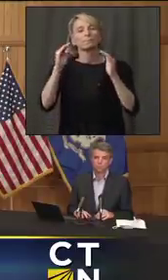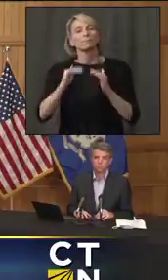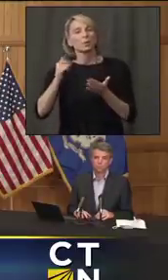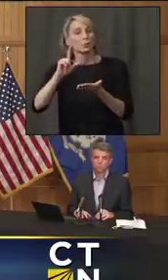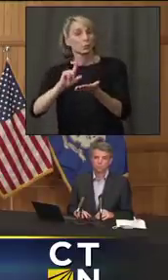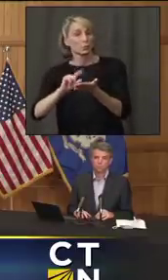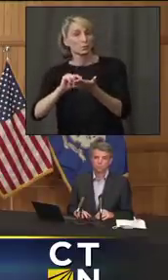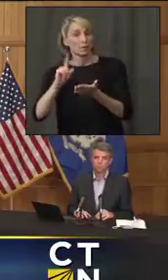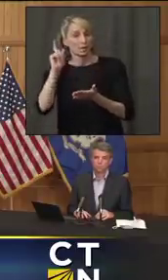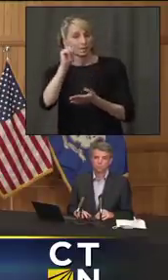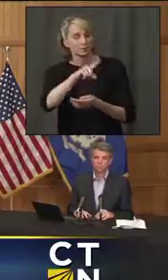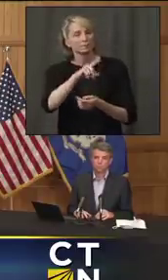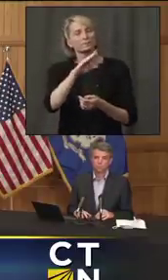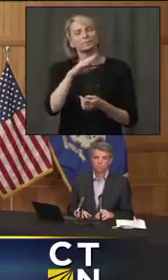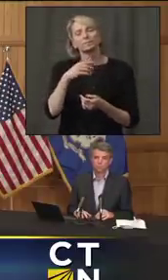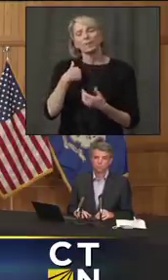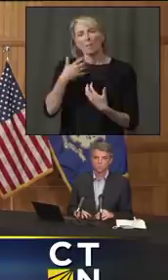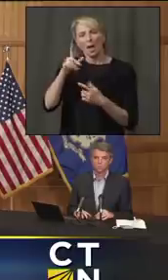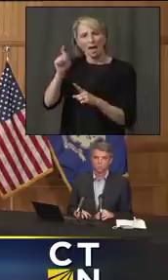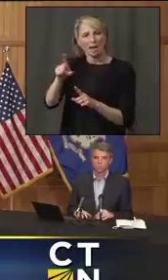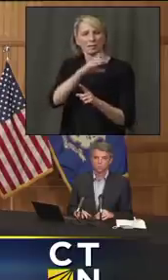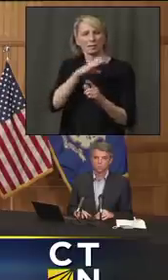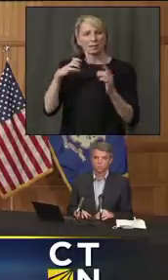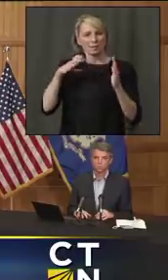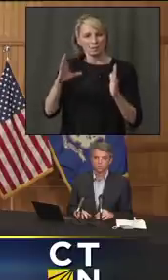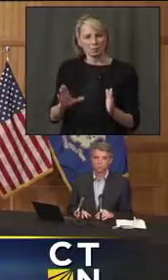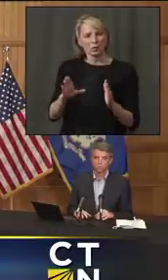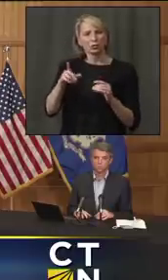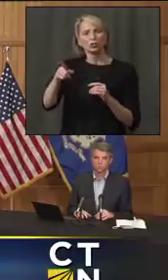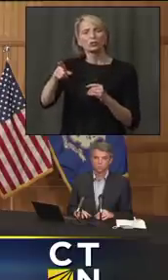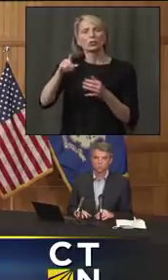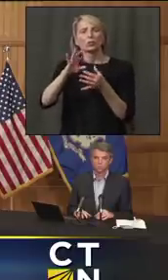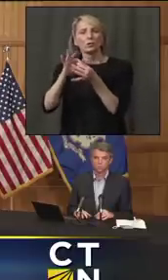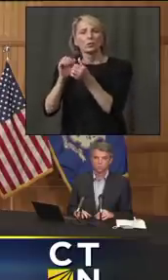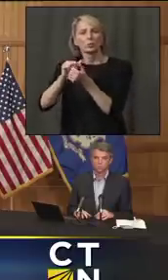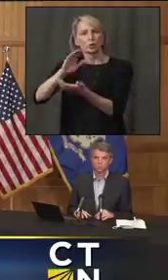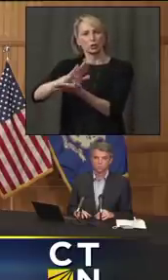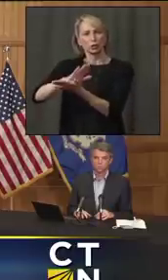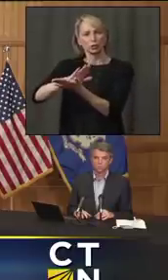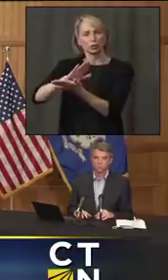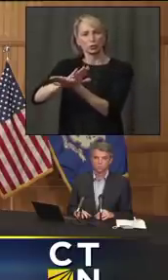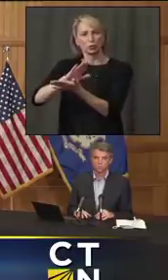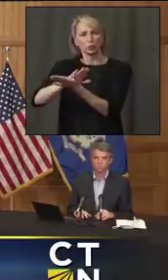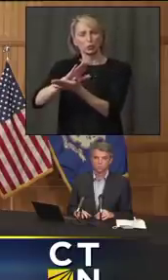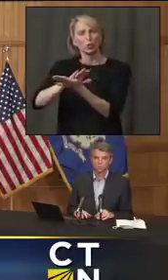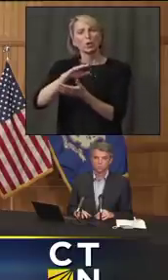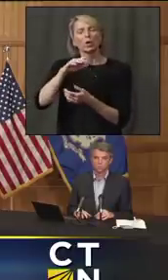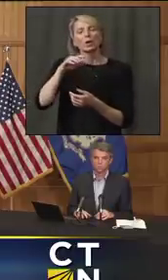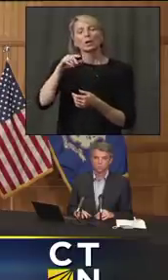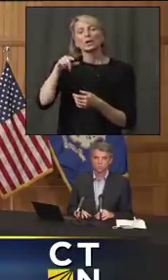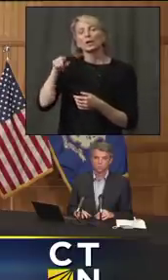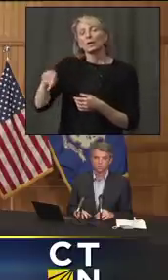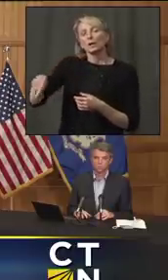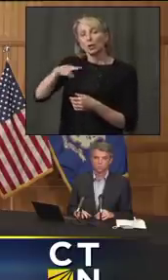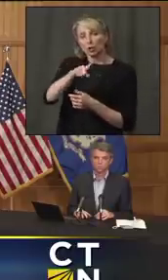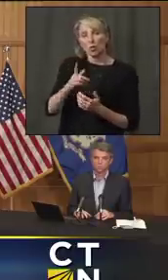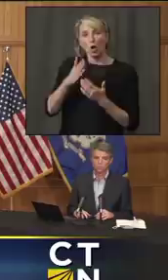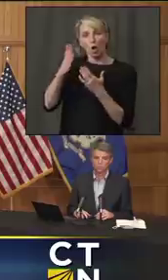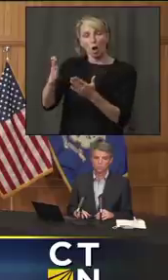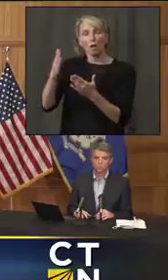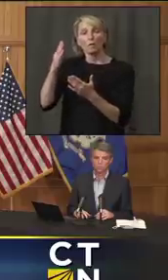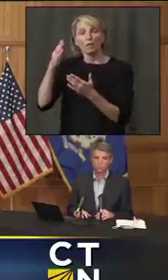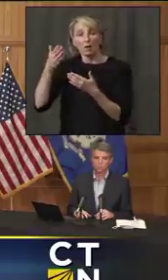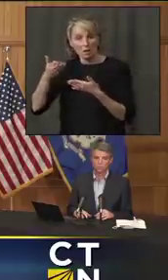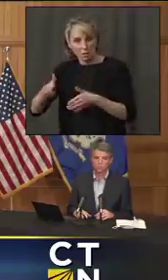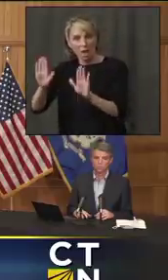Regarding the school guidance, Commissioner Cardona, define what temporary means for parents who are temporarily withdrawing their